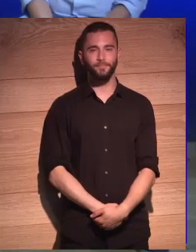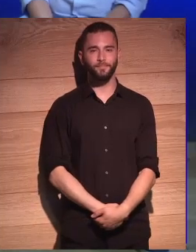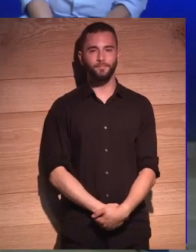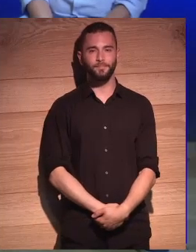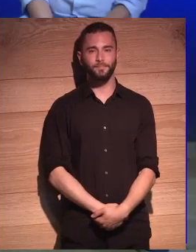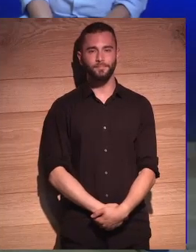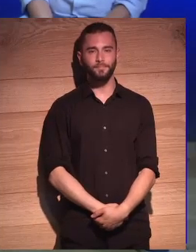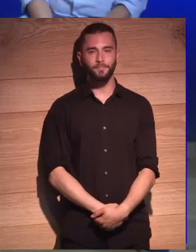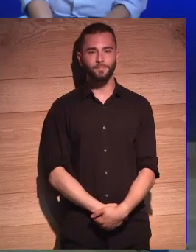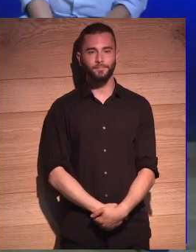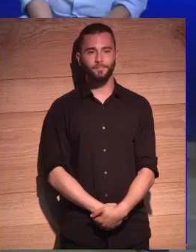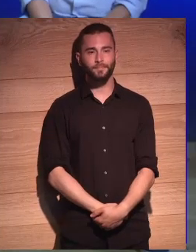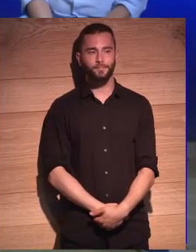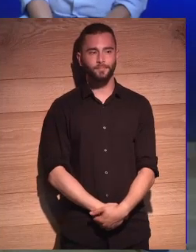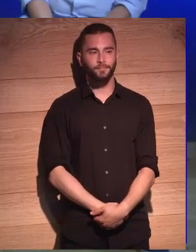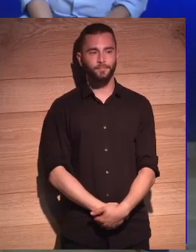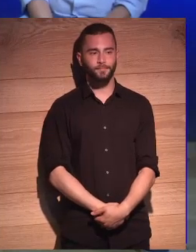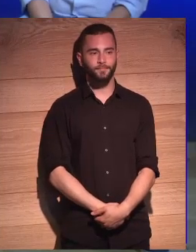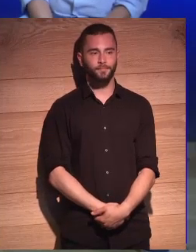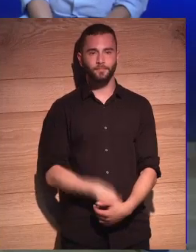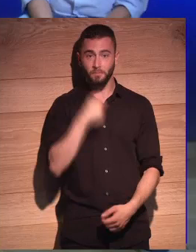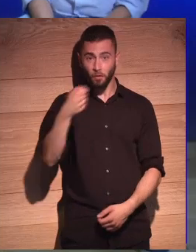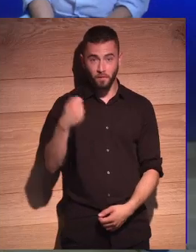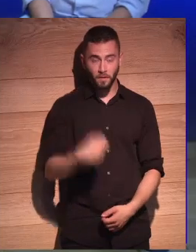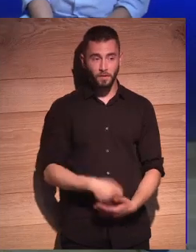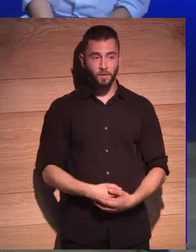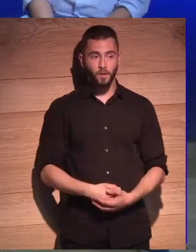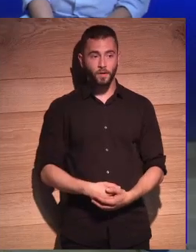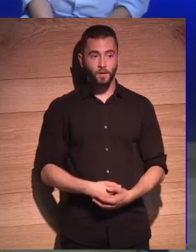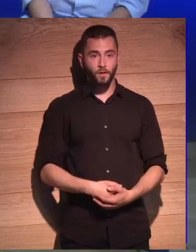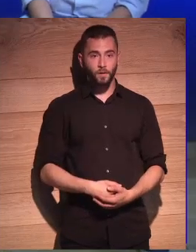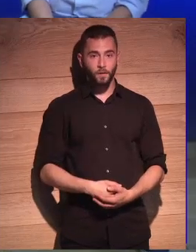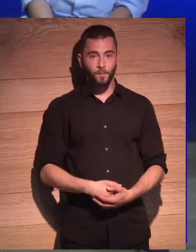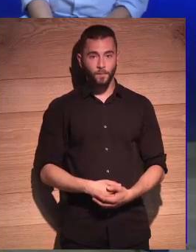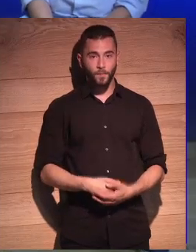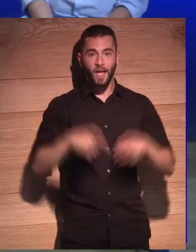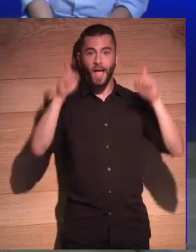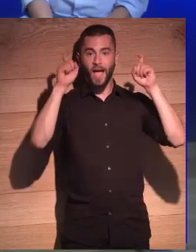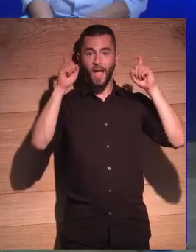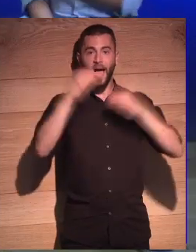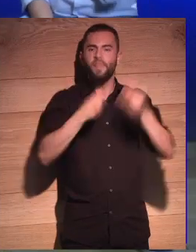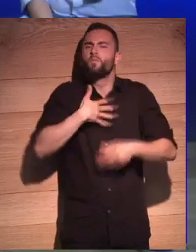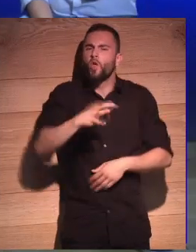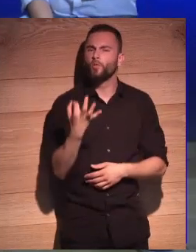Si no, Bueno, mientras lo que yo llega sigo. el micrófono. Claro, hablando adelante, sobre adelante. esto. ¿Y qué podemos hacer? What can we do? We can teach